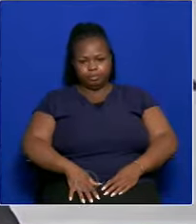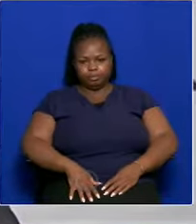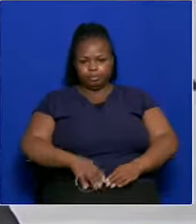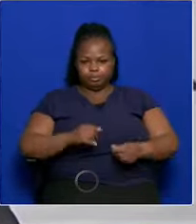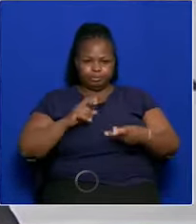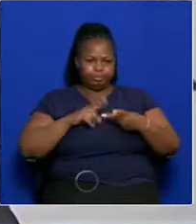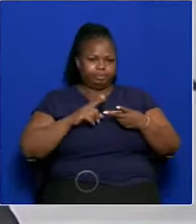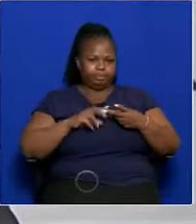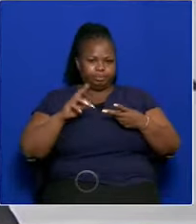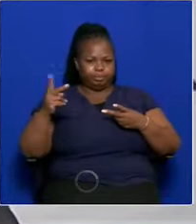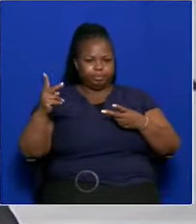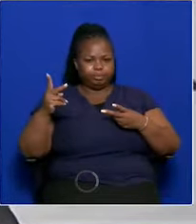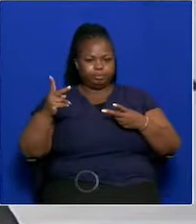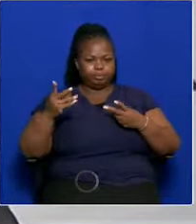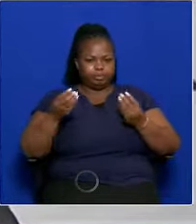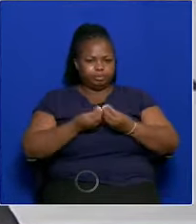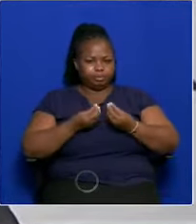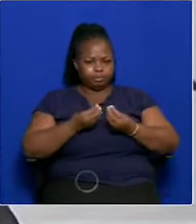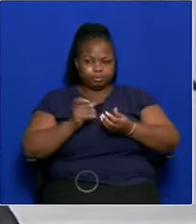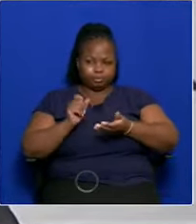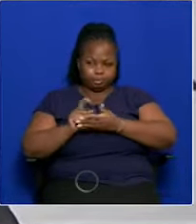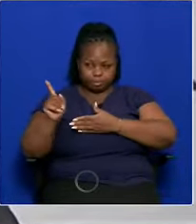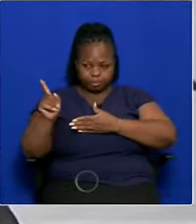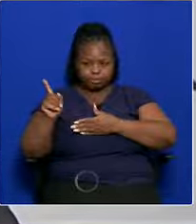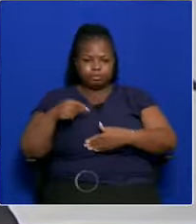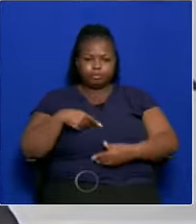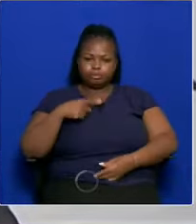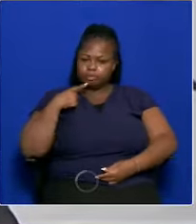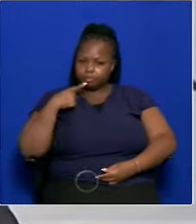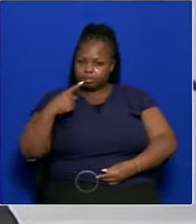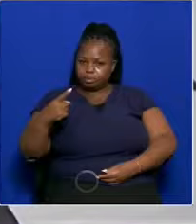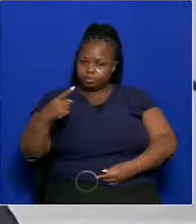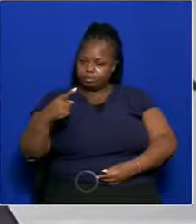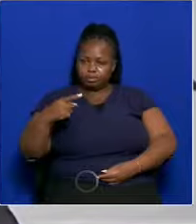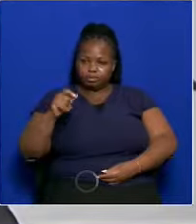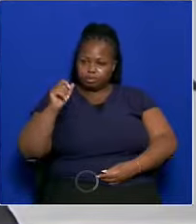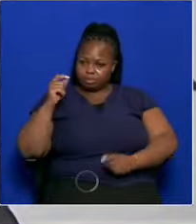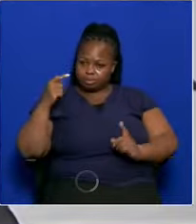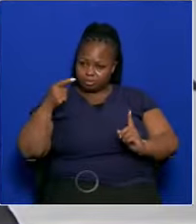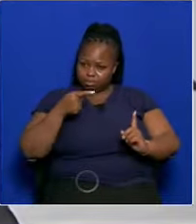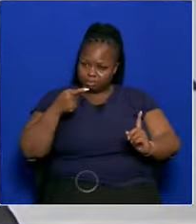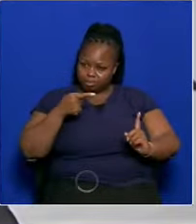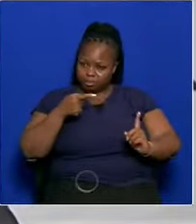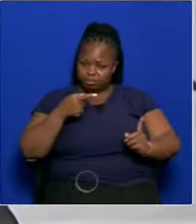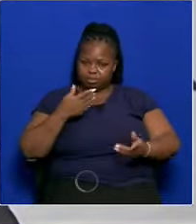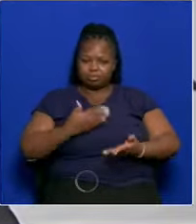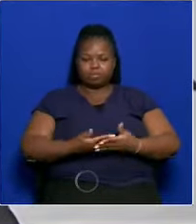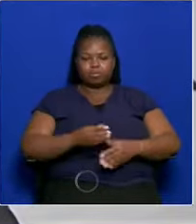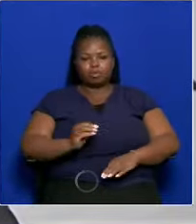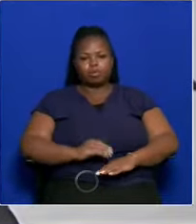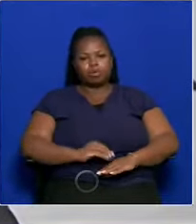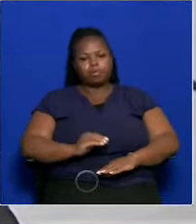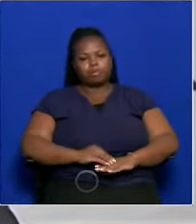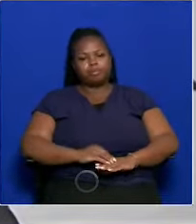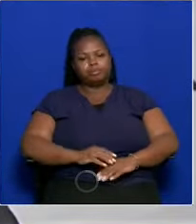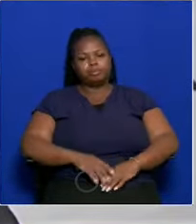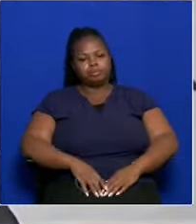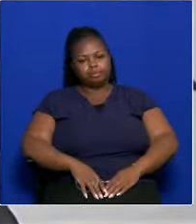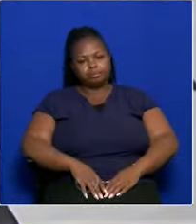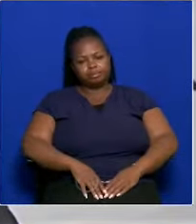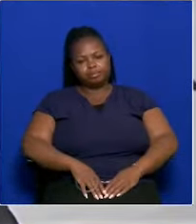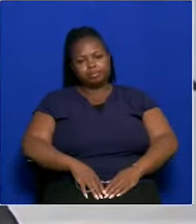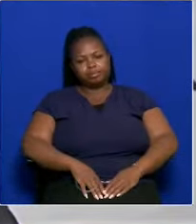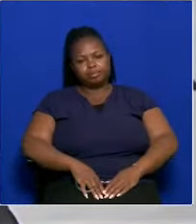was sending to him was to say, hey, but this guy, it might be a problem in certain things. And this